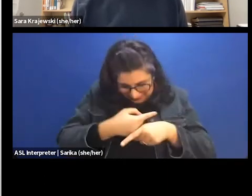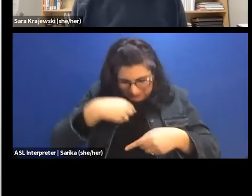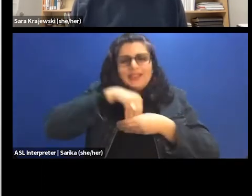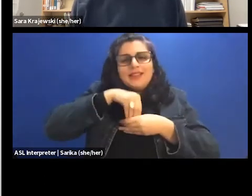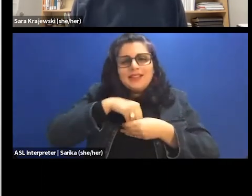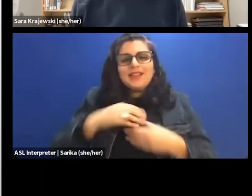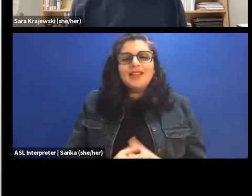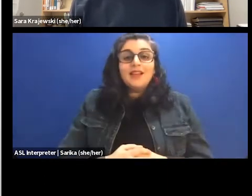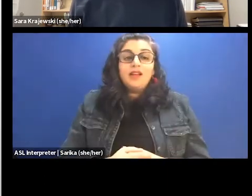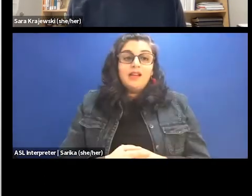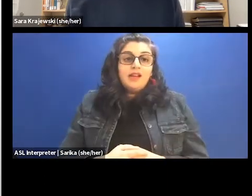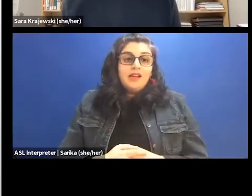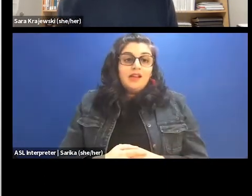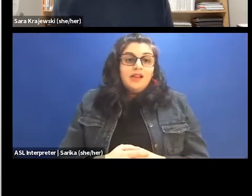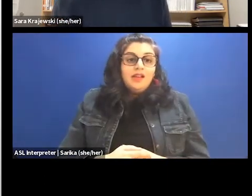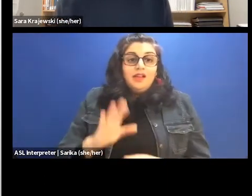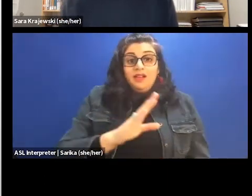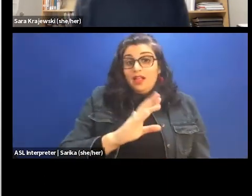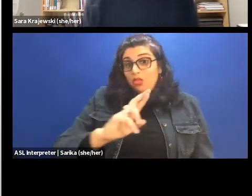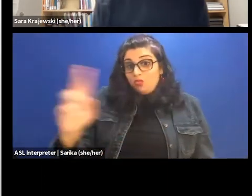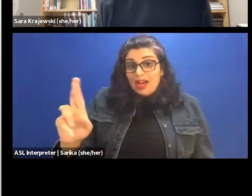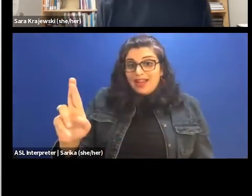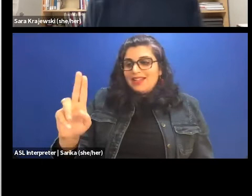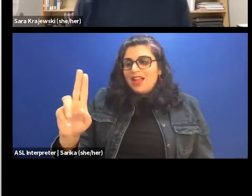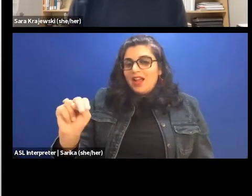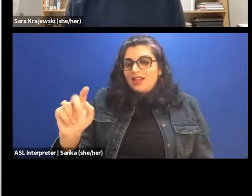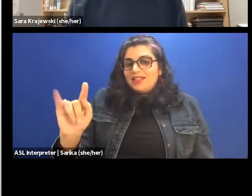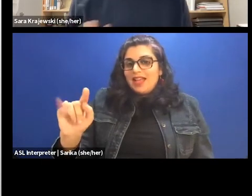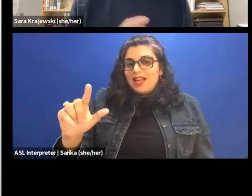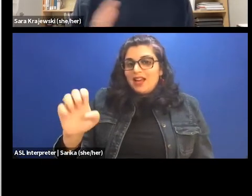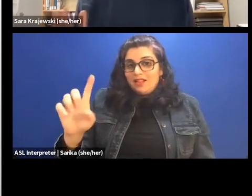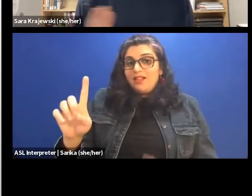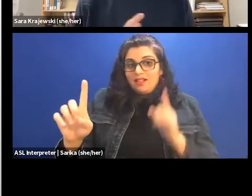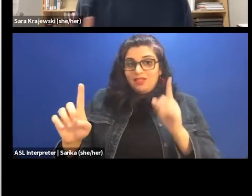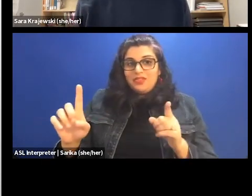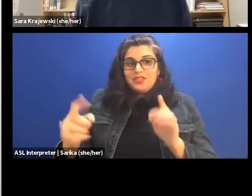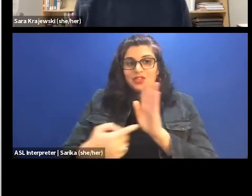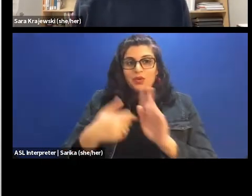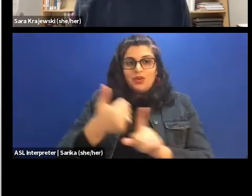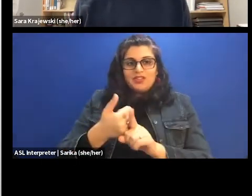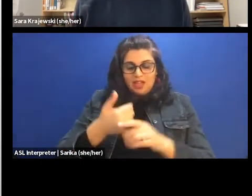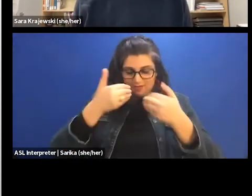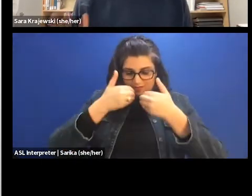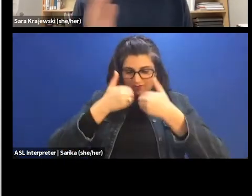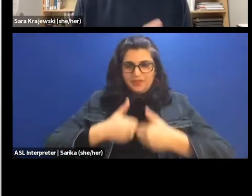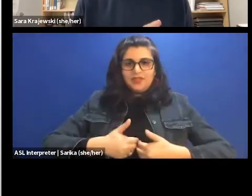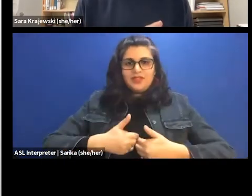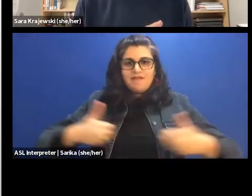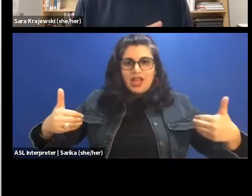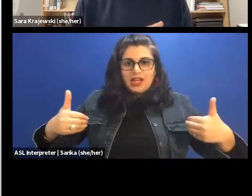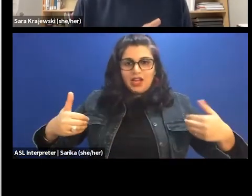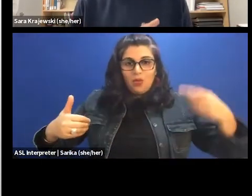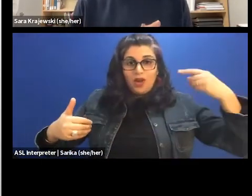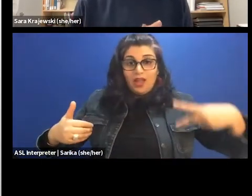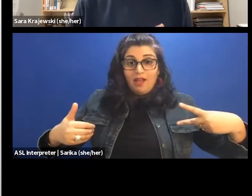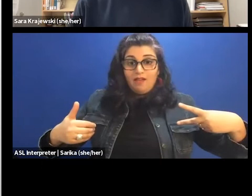In works like the untitled print on the right side of your screen, she shows herself divided. One half of her